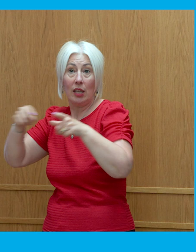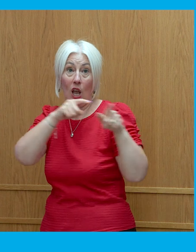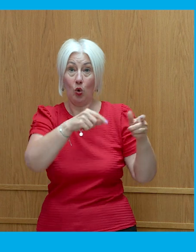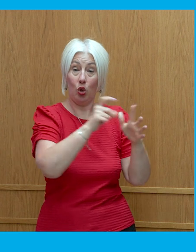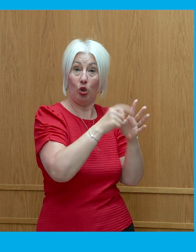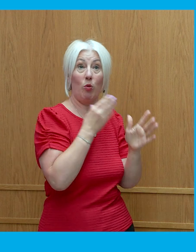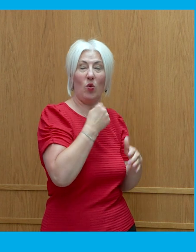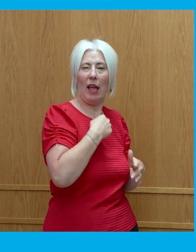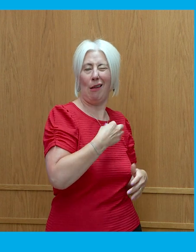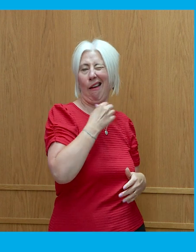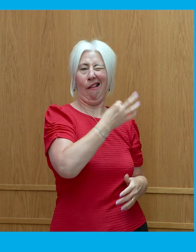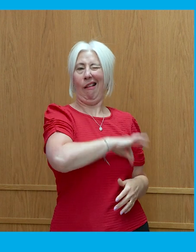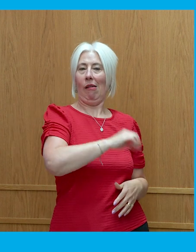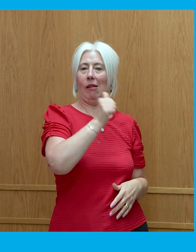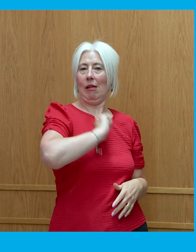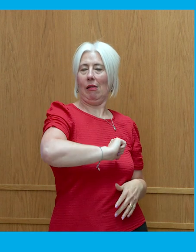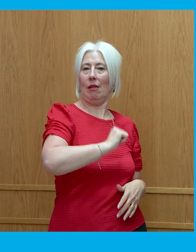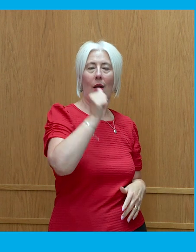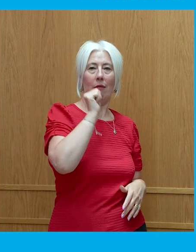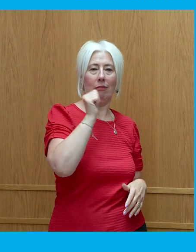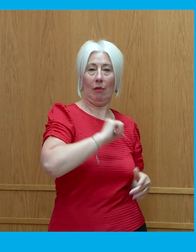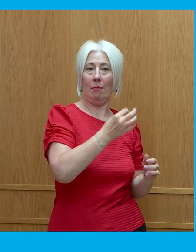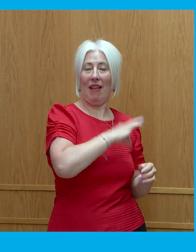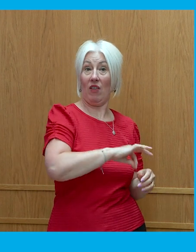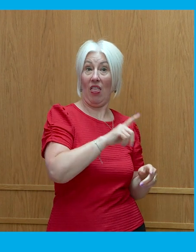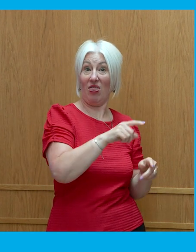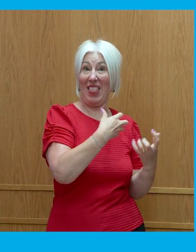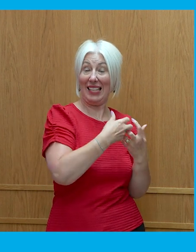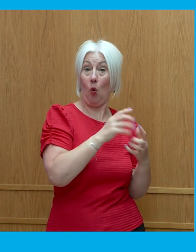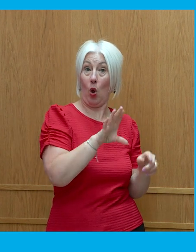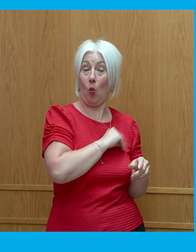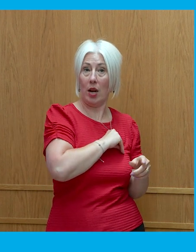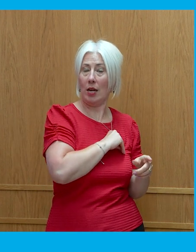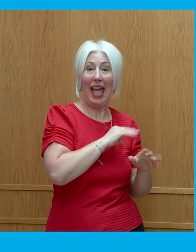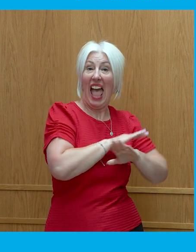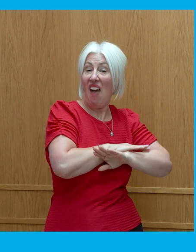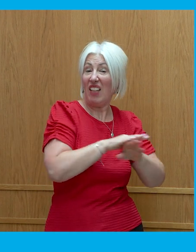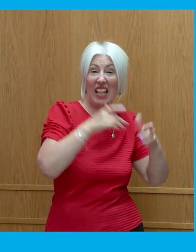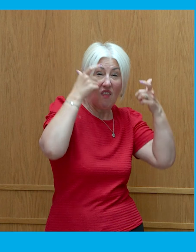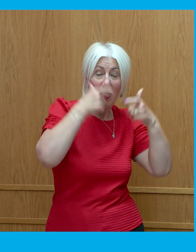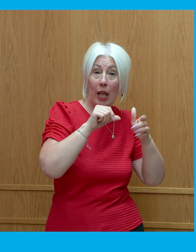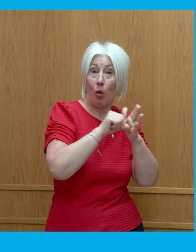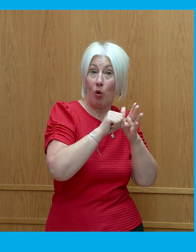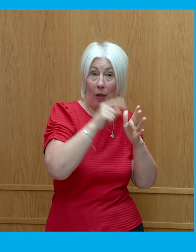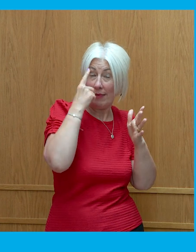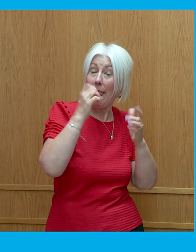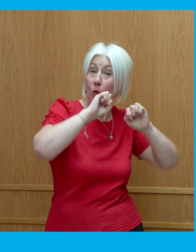in fact, there was a rally effect to him. And that's how he won the primary. If he didn't have the legal problems, he probably would have